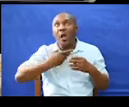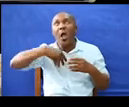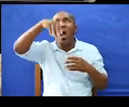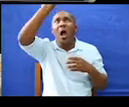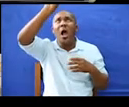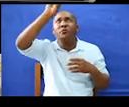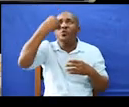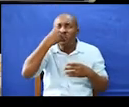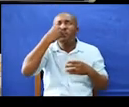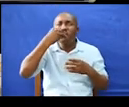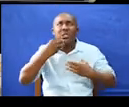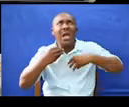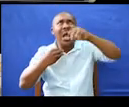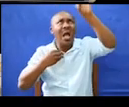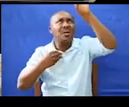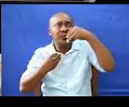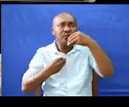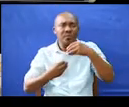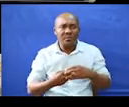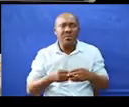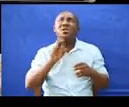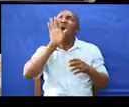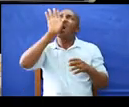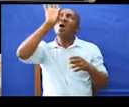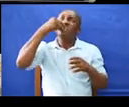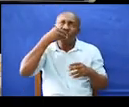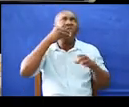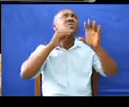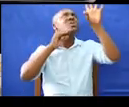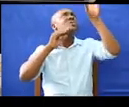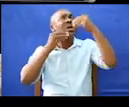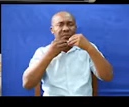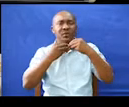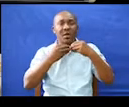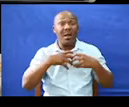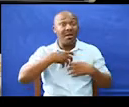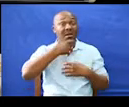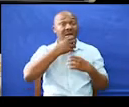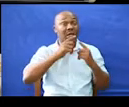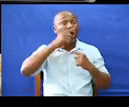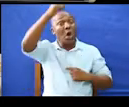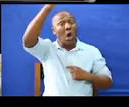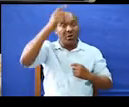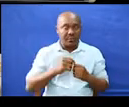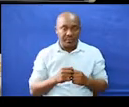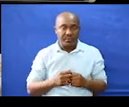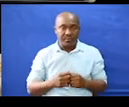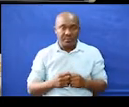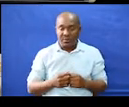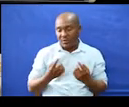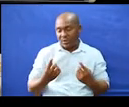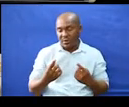of short-necked giraffe passed away and leave the forest with only two